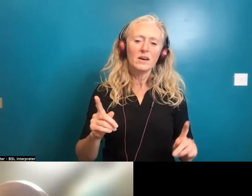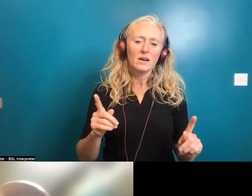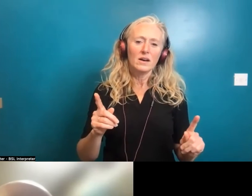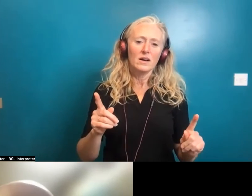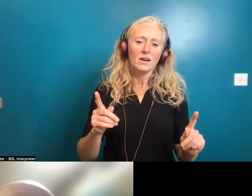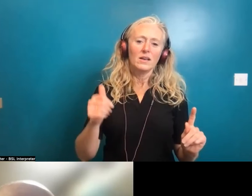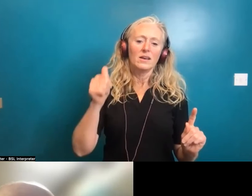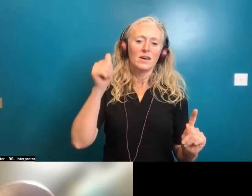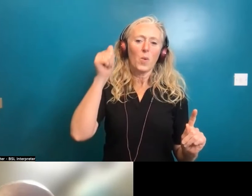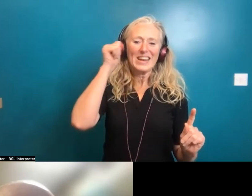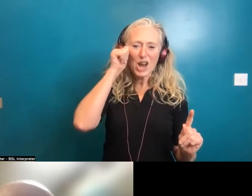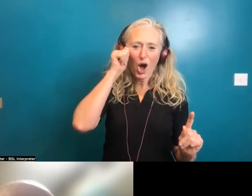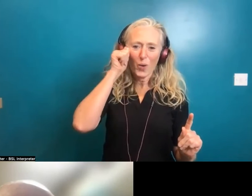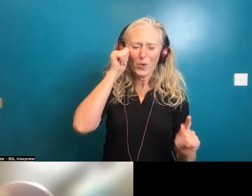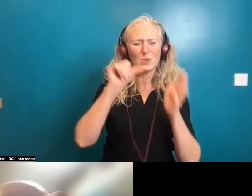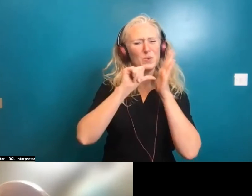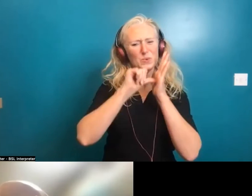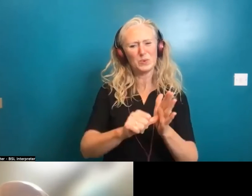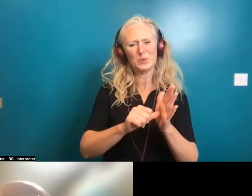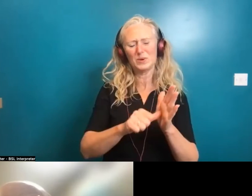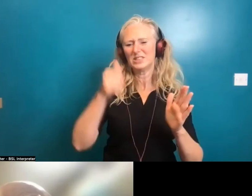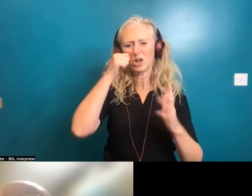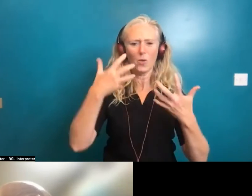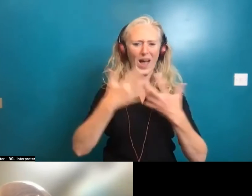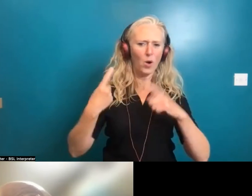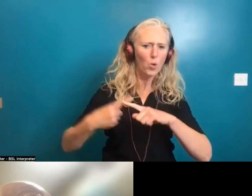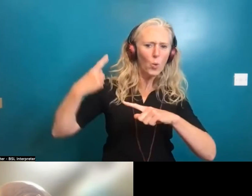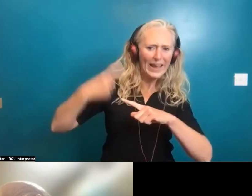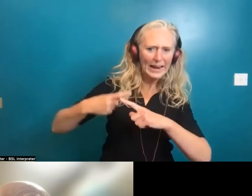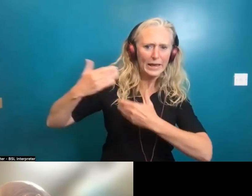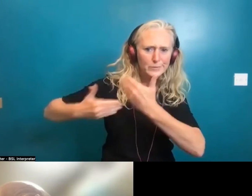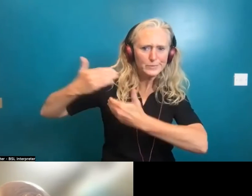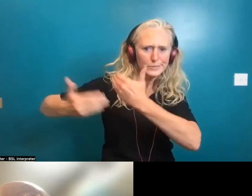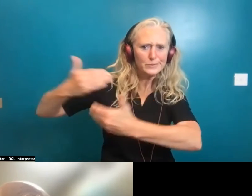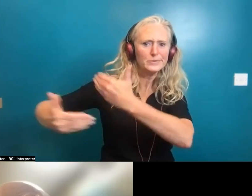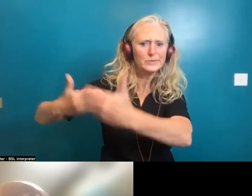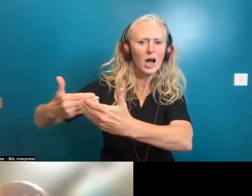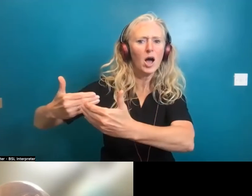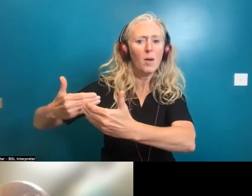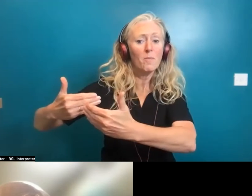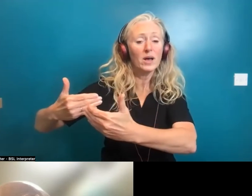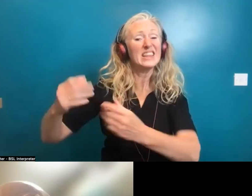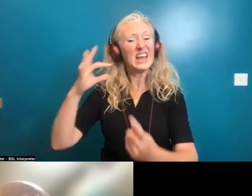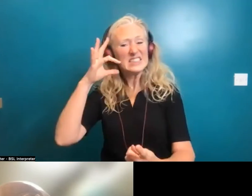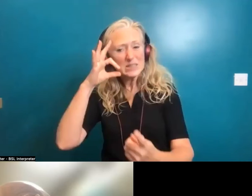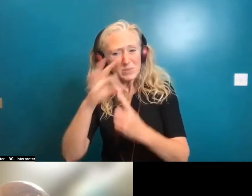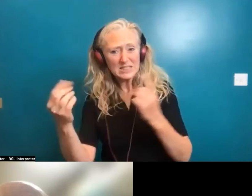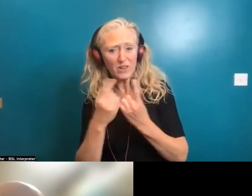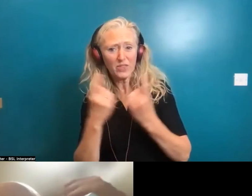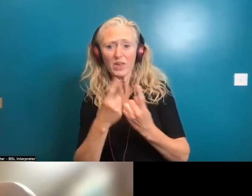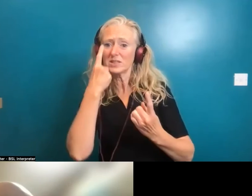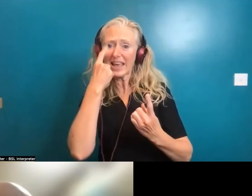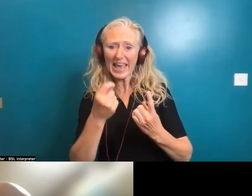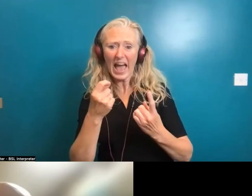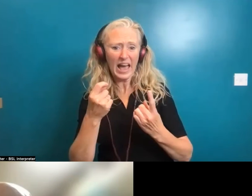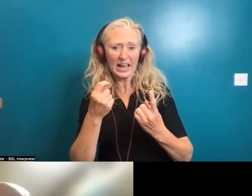hard to predict, but are there any factors that tend to accelerate progression, thinking of puberty or anything else that's relevant?